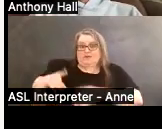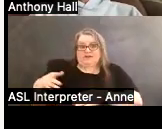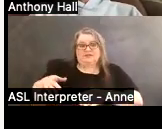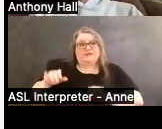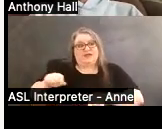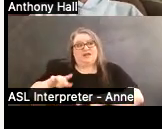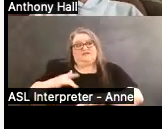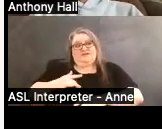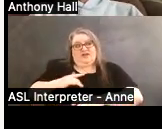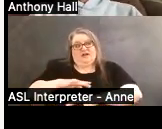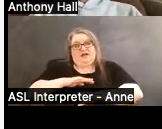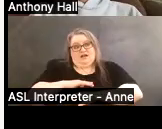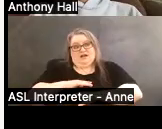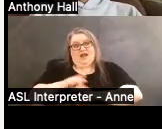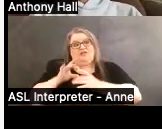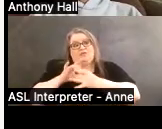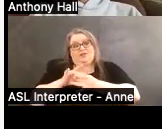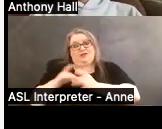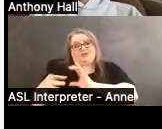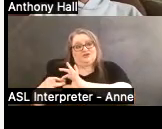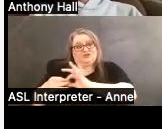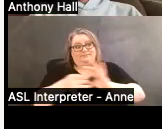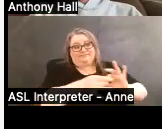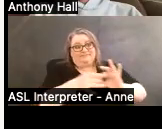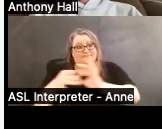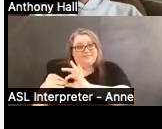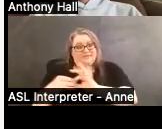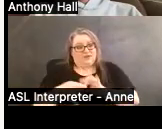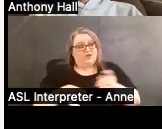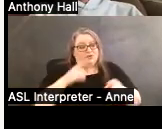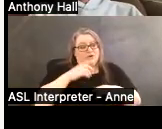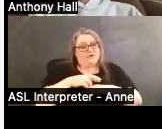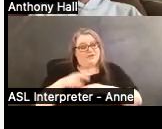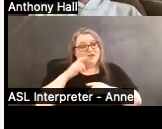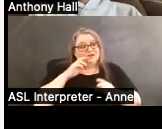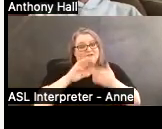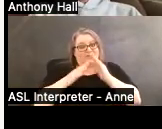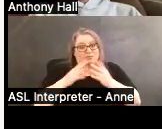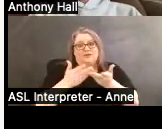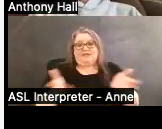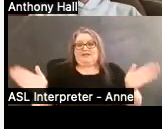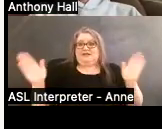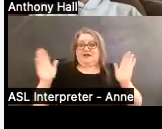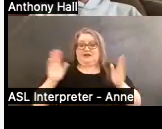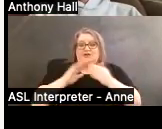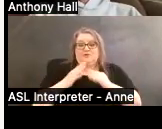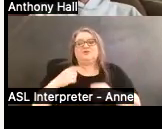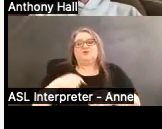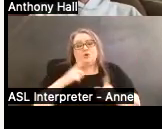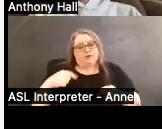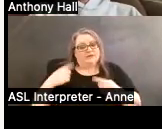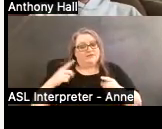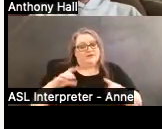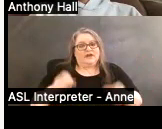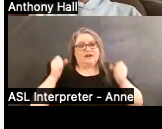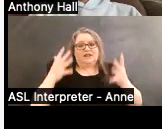also ourselves and you as well, because you are a reflection of the community, the entire community. So we've done a lot of